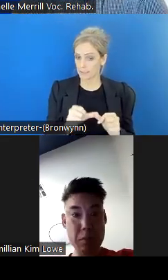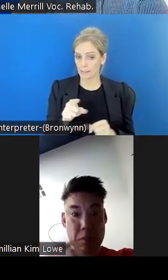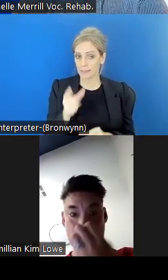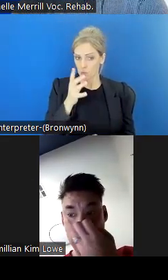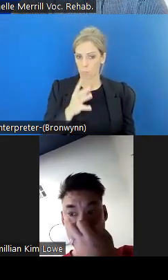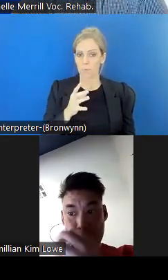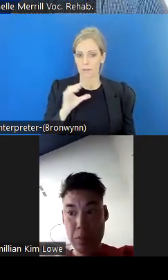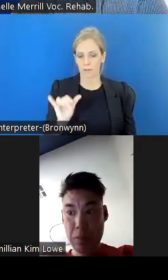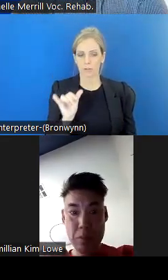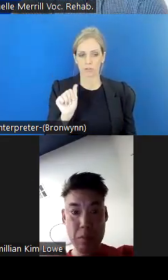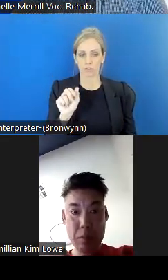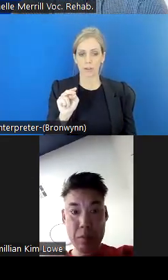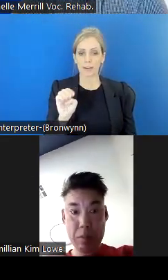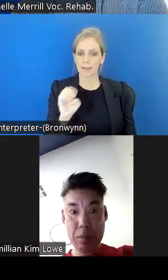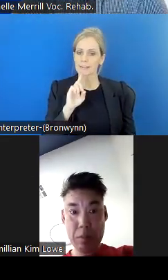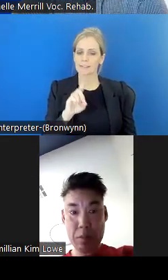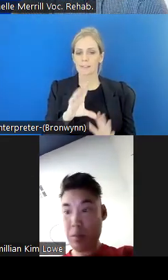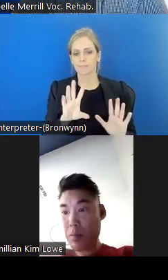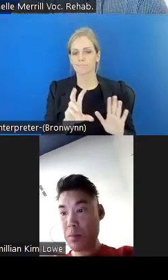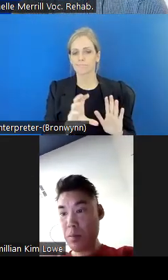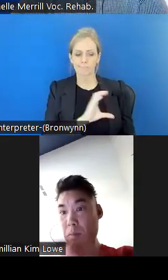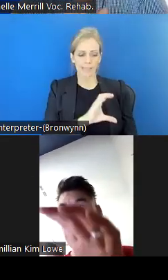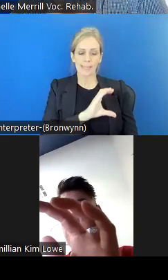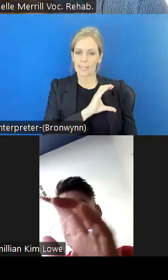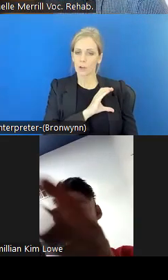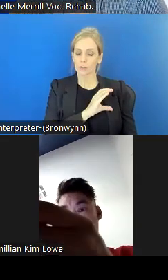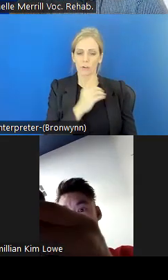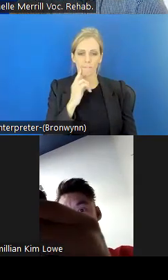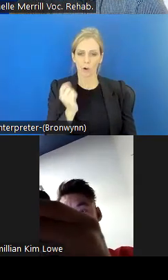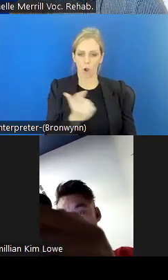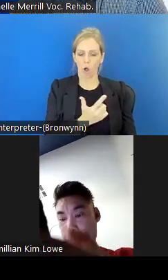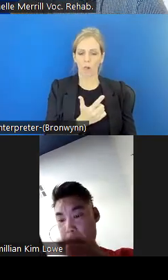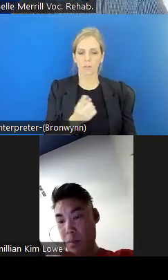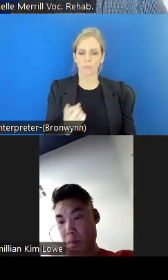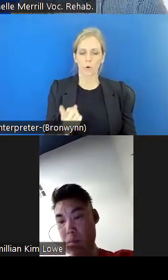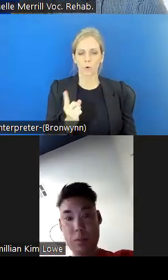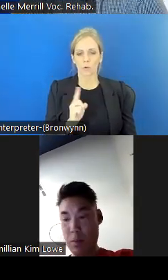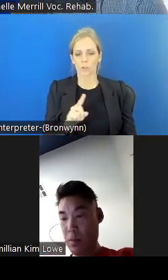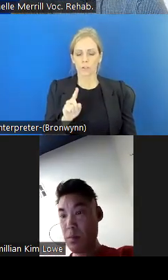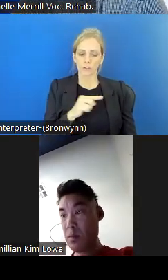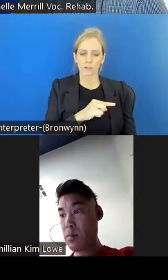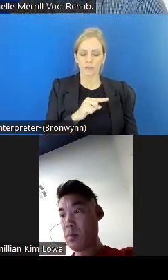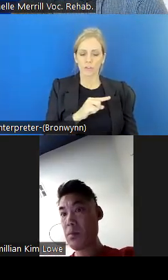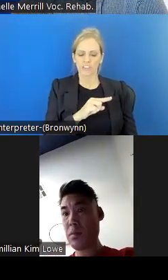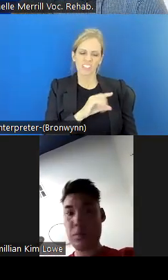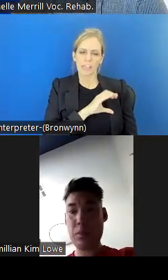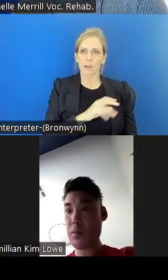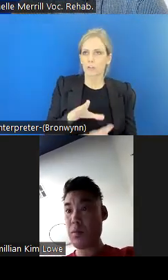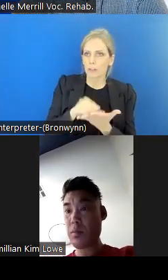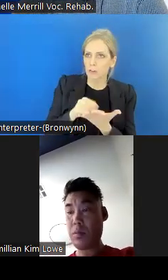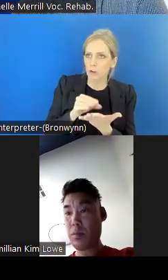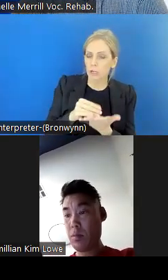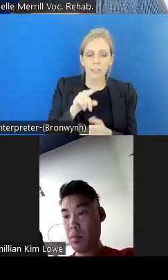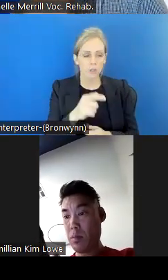here, is the character that is in all of them, and you're kind of learning along with Jane. Some things are like